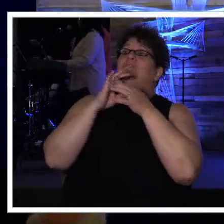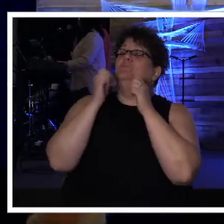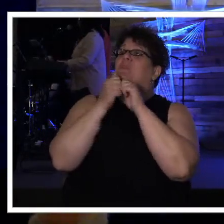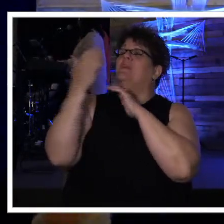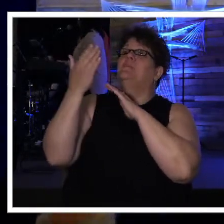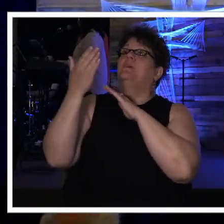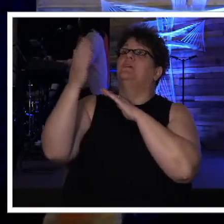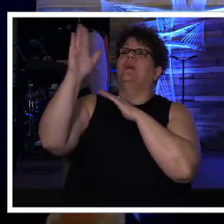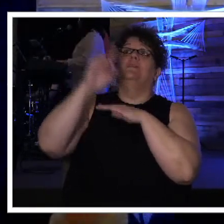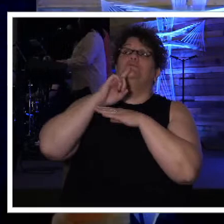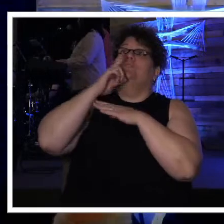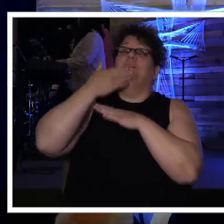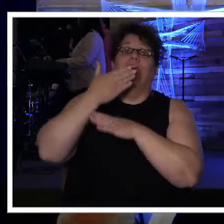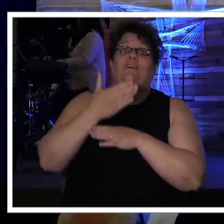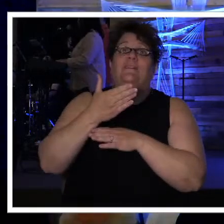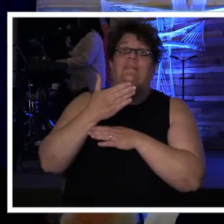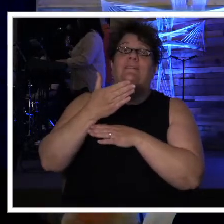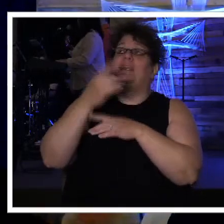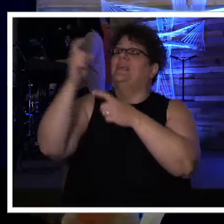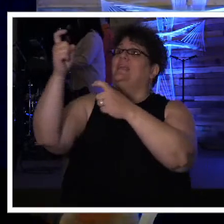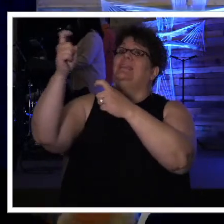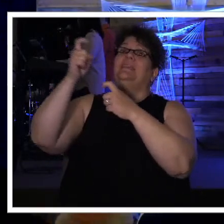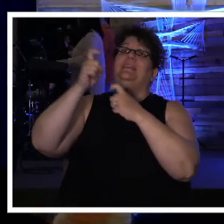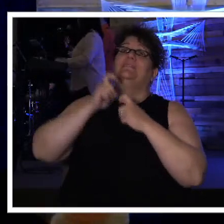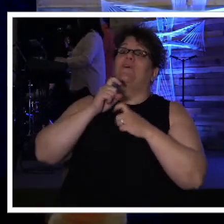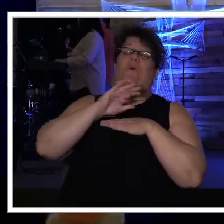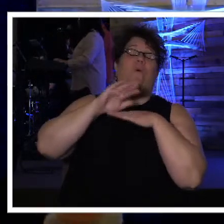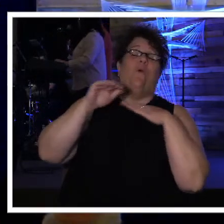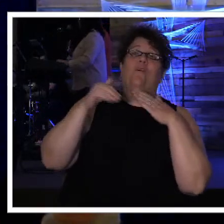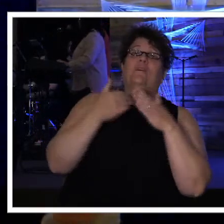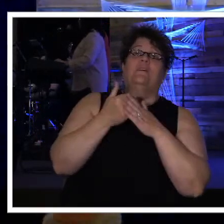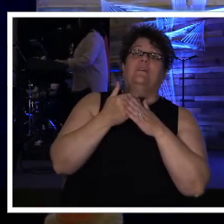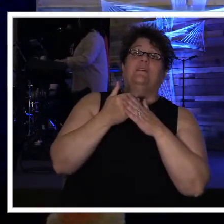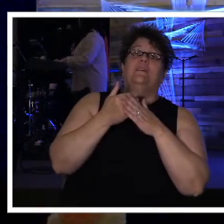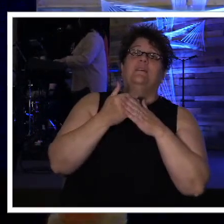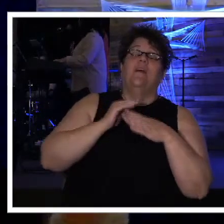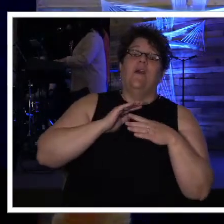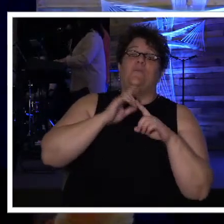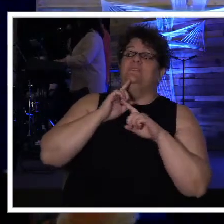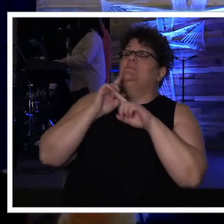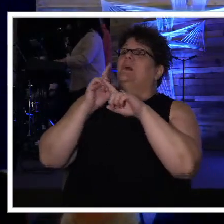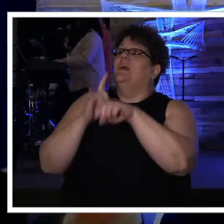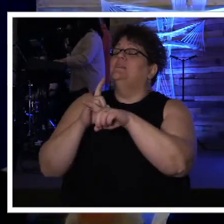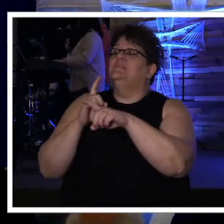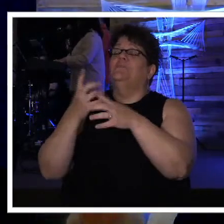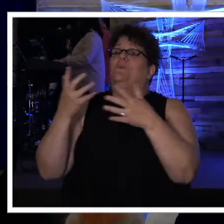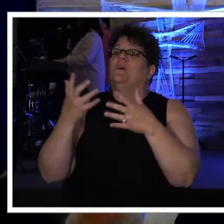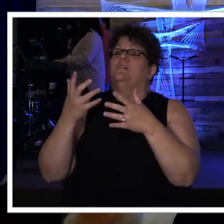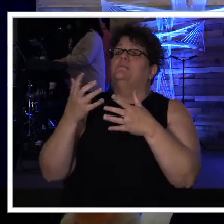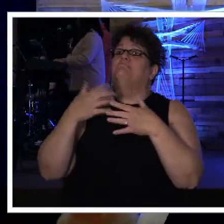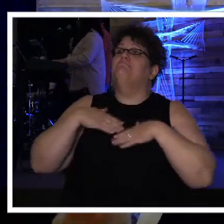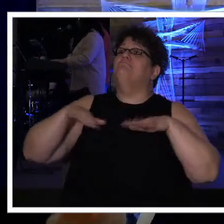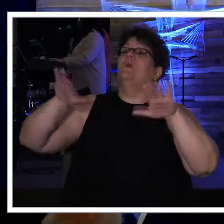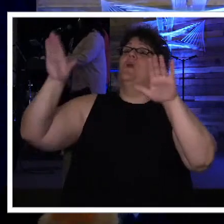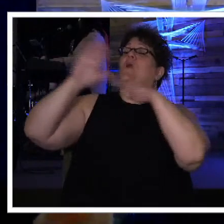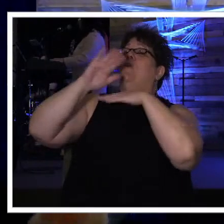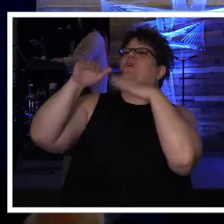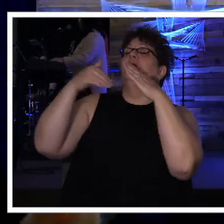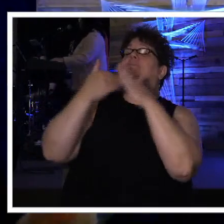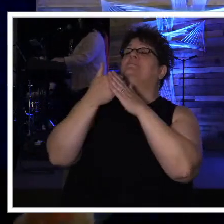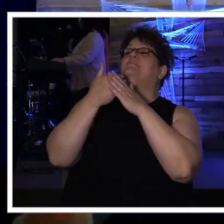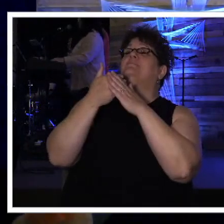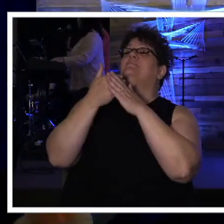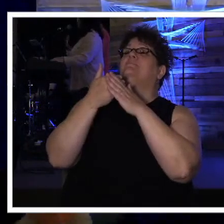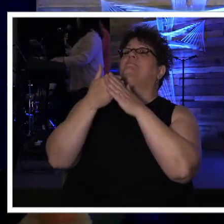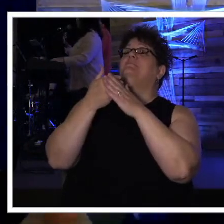so good. He gives us his all. And in response, we give him our all. And he just pours and pours into